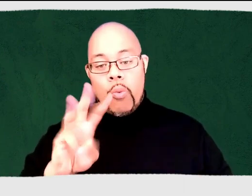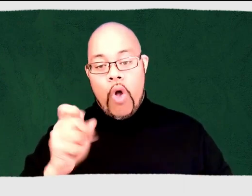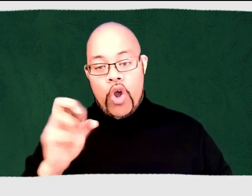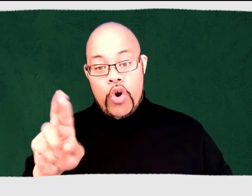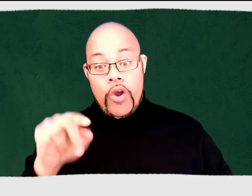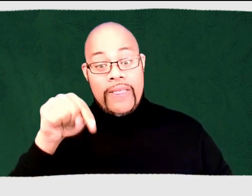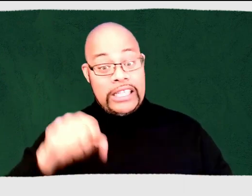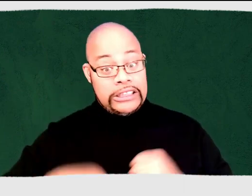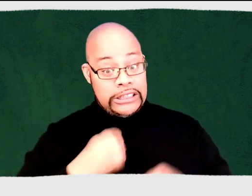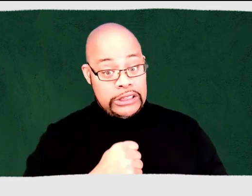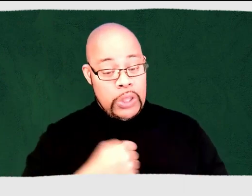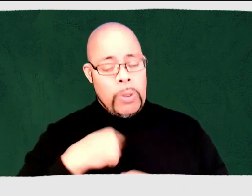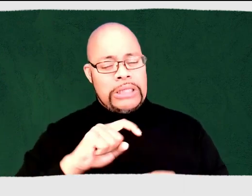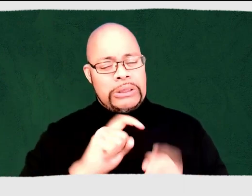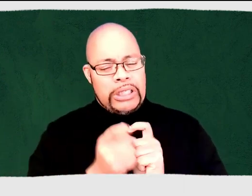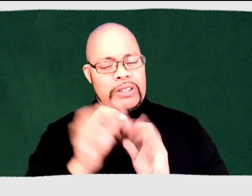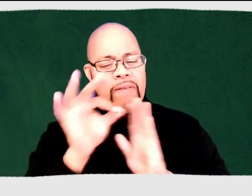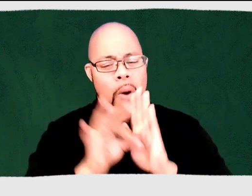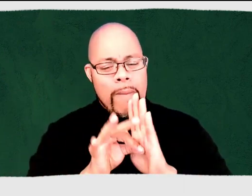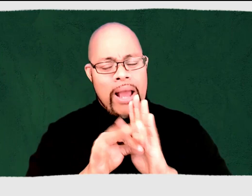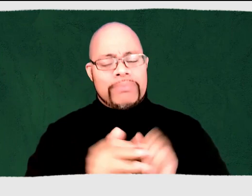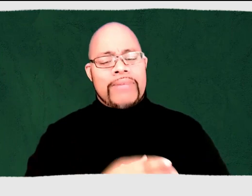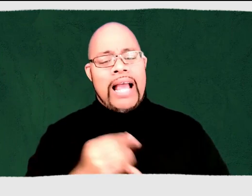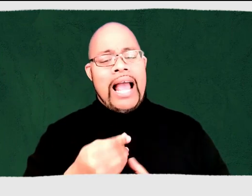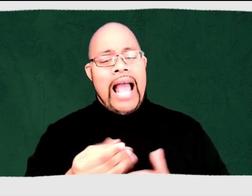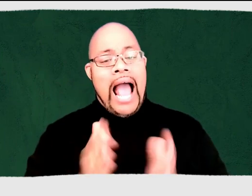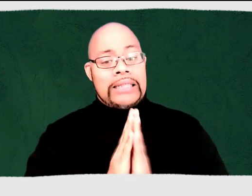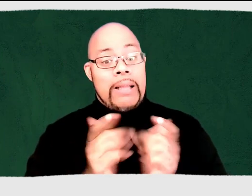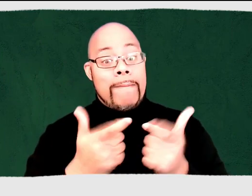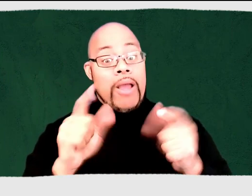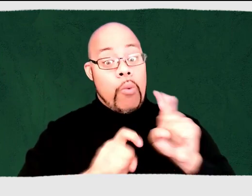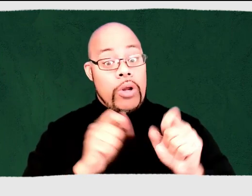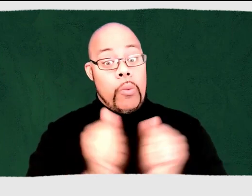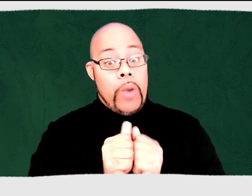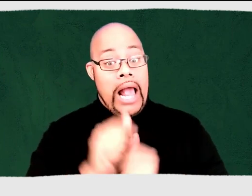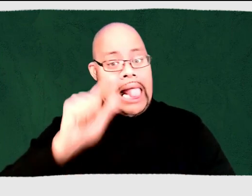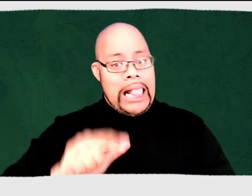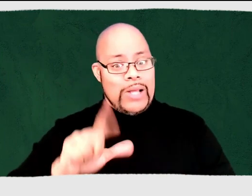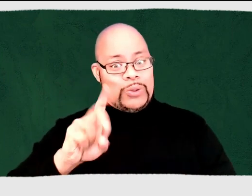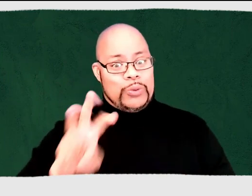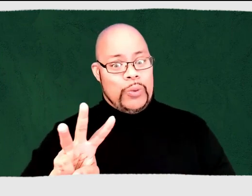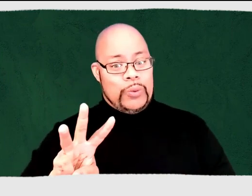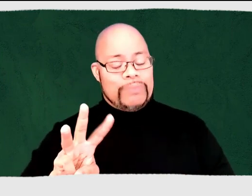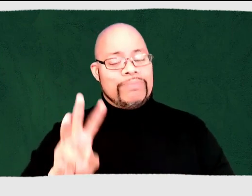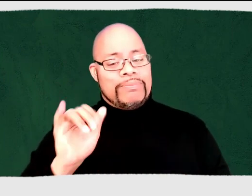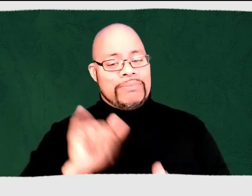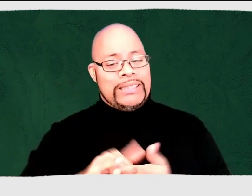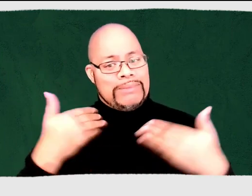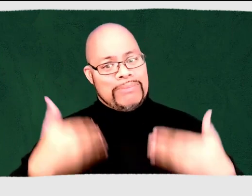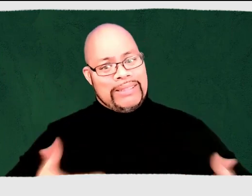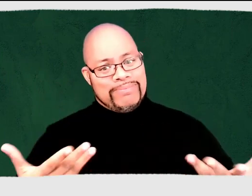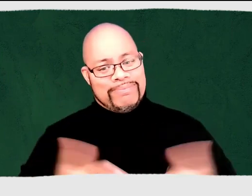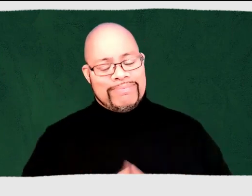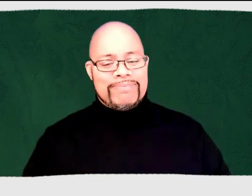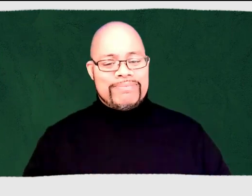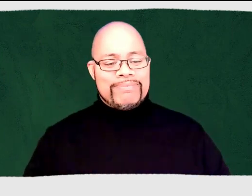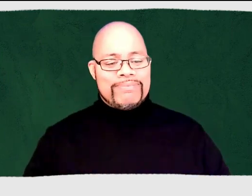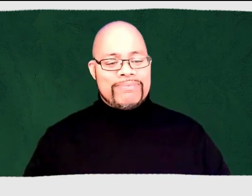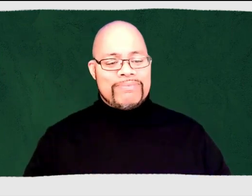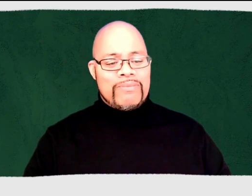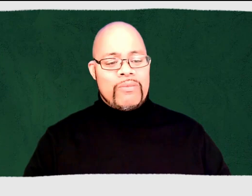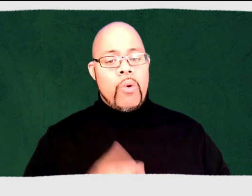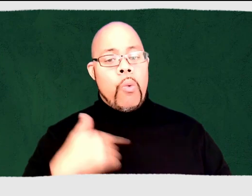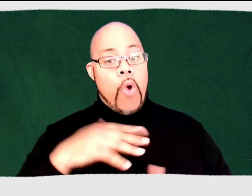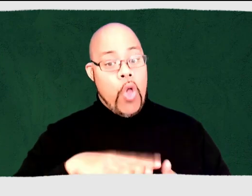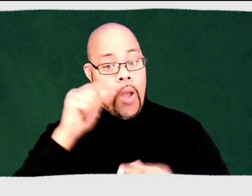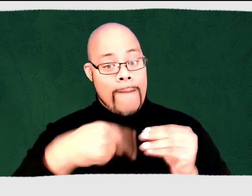year, we're switching up the format and asking big questions with little Drew. That's me. We'll be learning